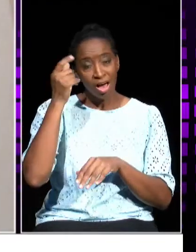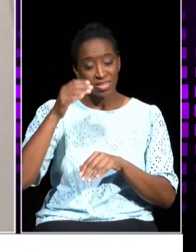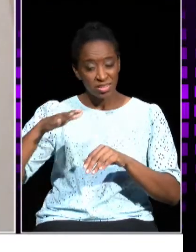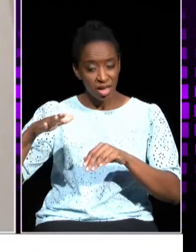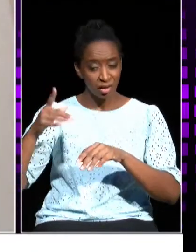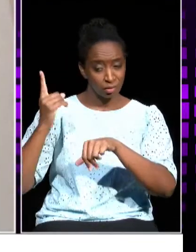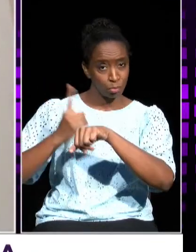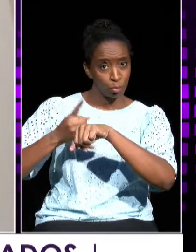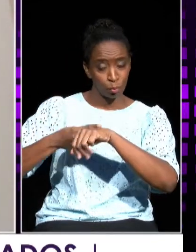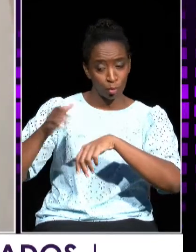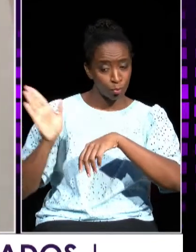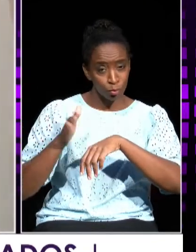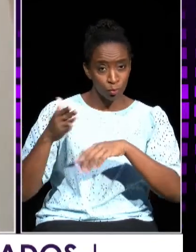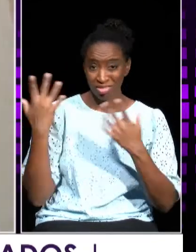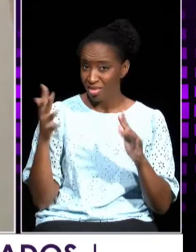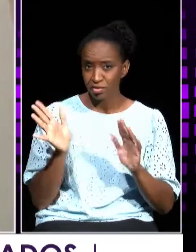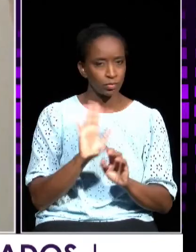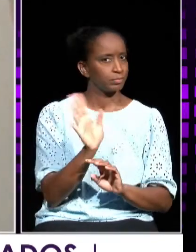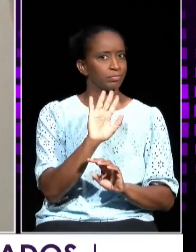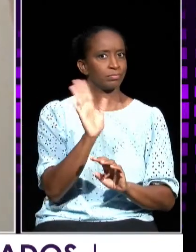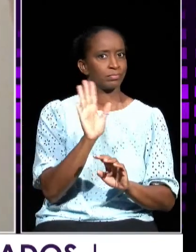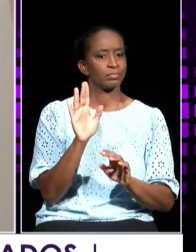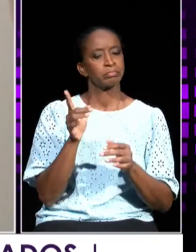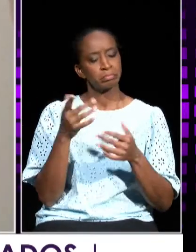use to